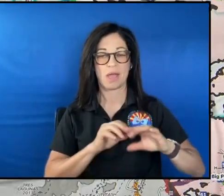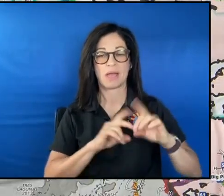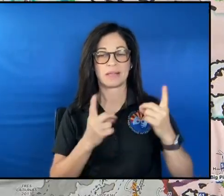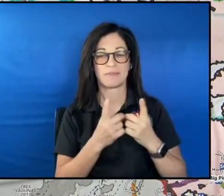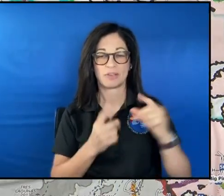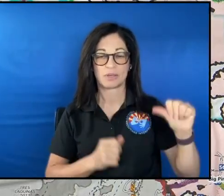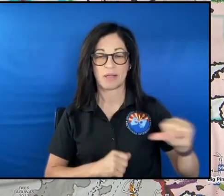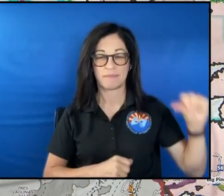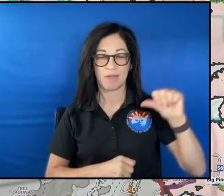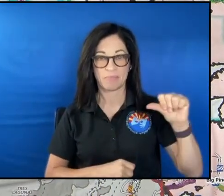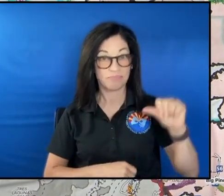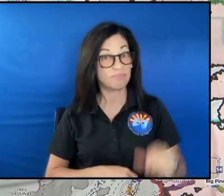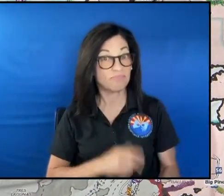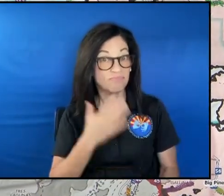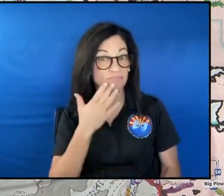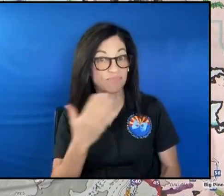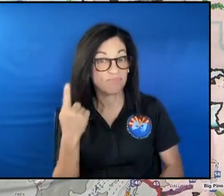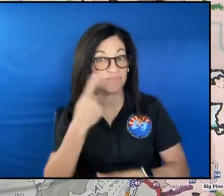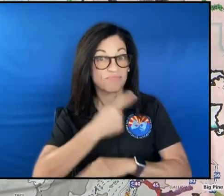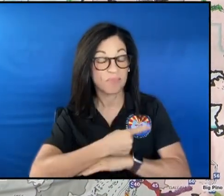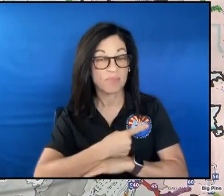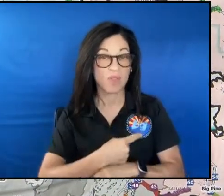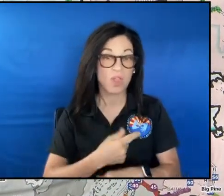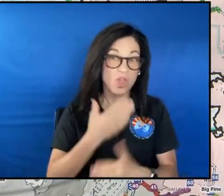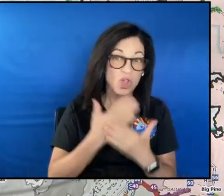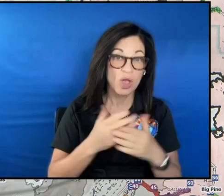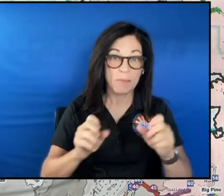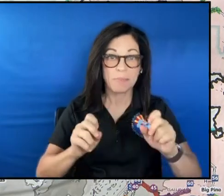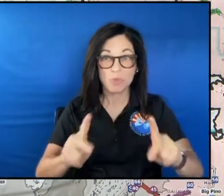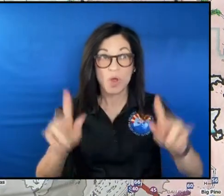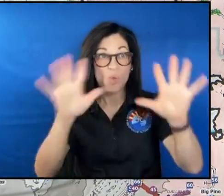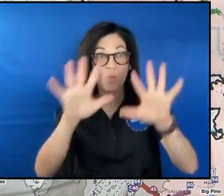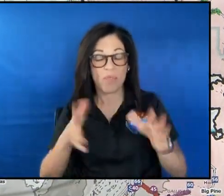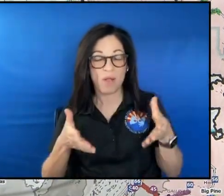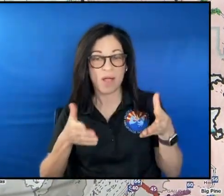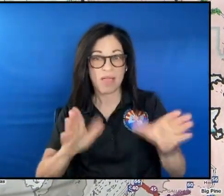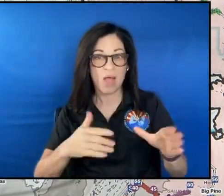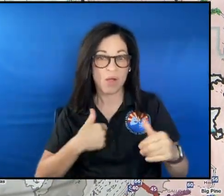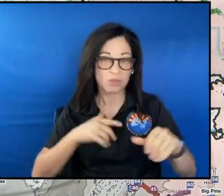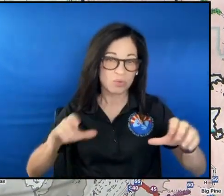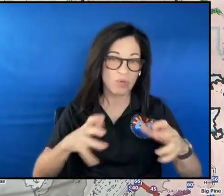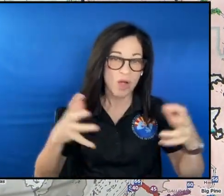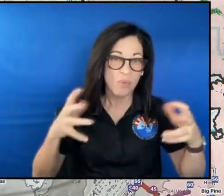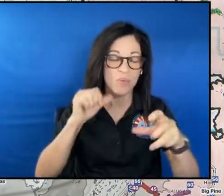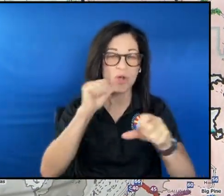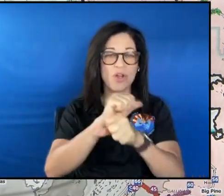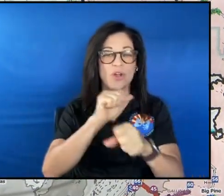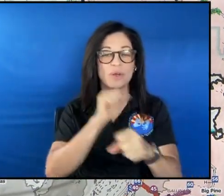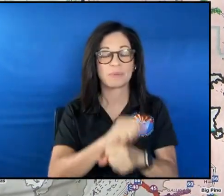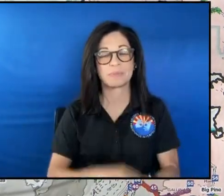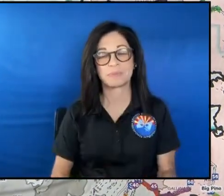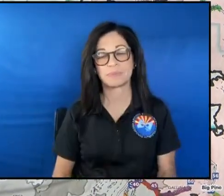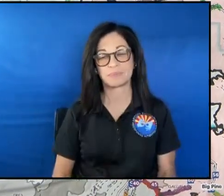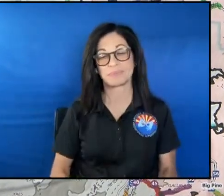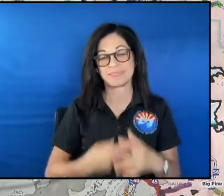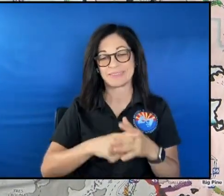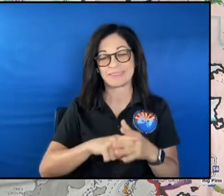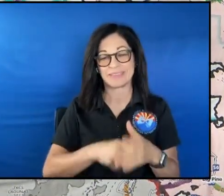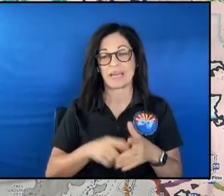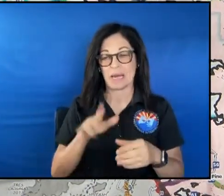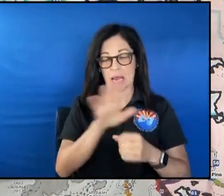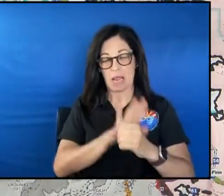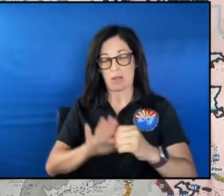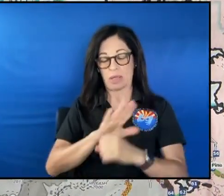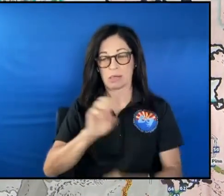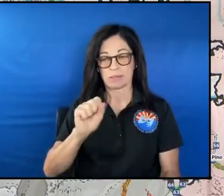day yesterday. We had a good window of opportunity with the weather to implement quite a bit of work. Starting in San Jeronimo, we actually